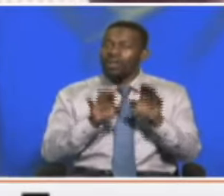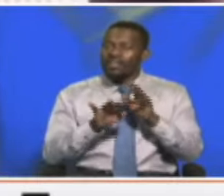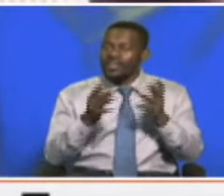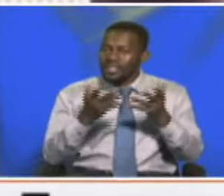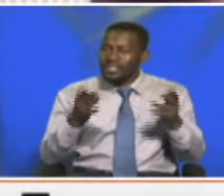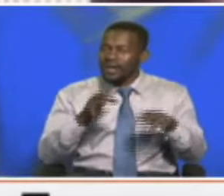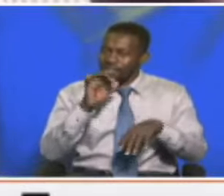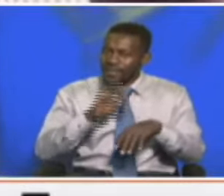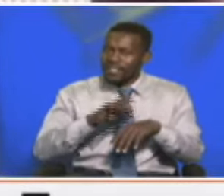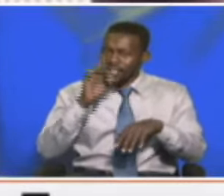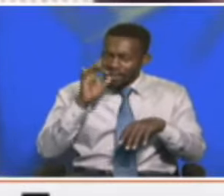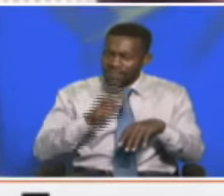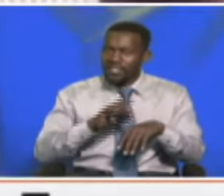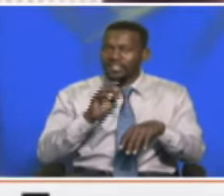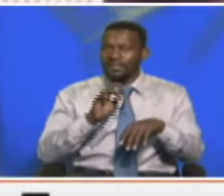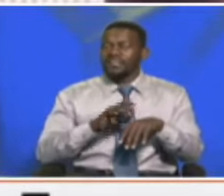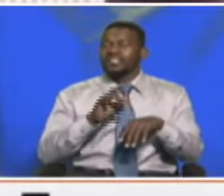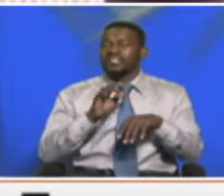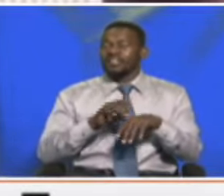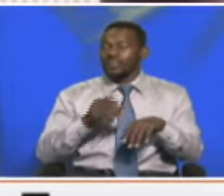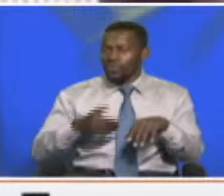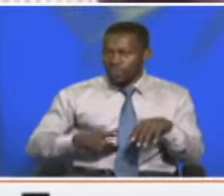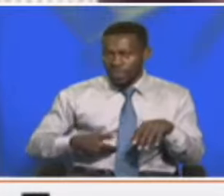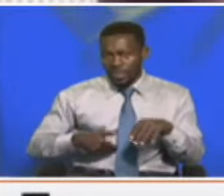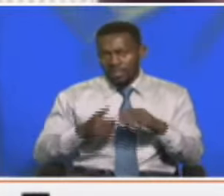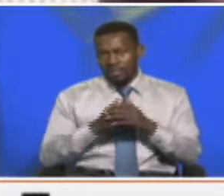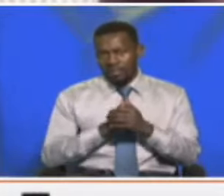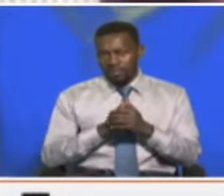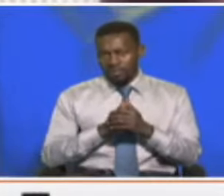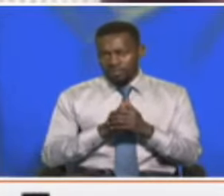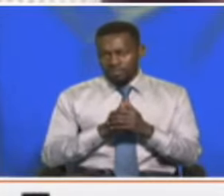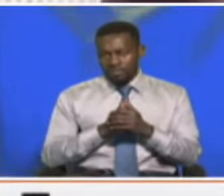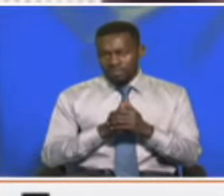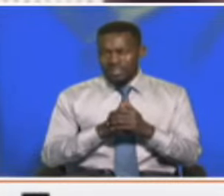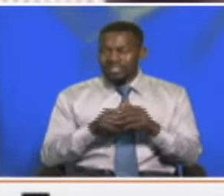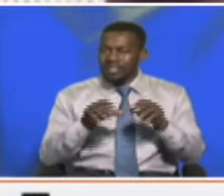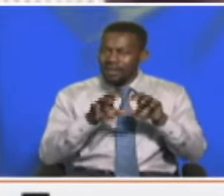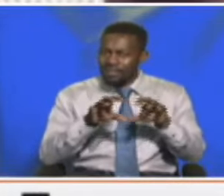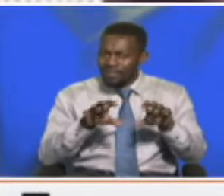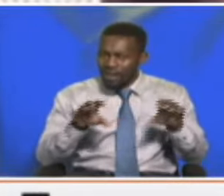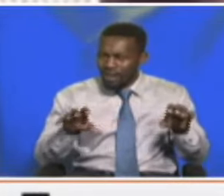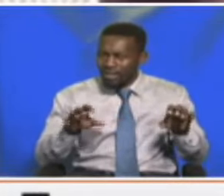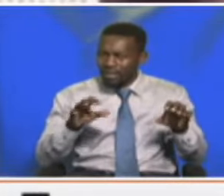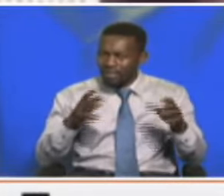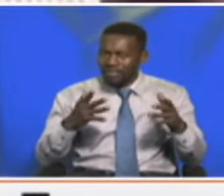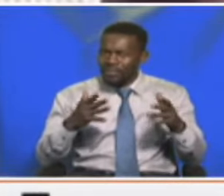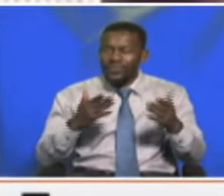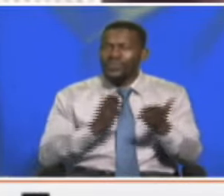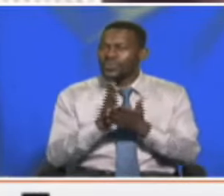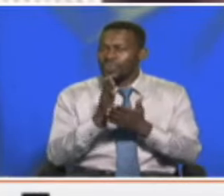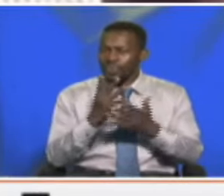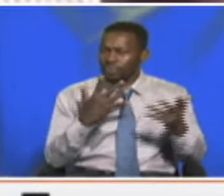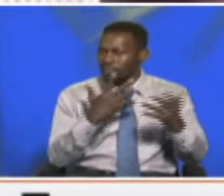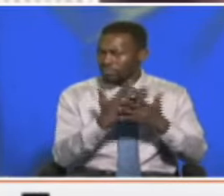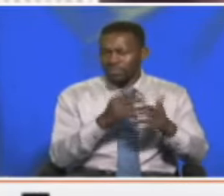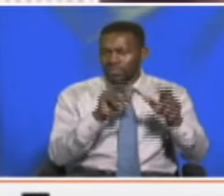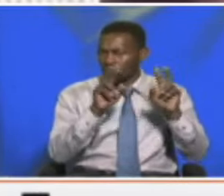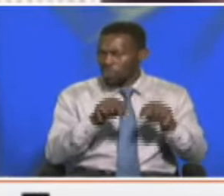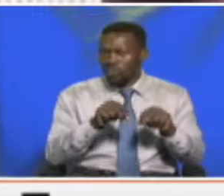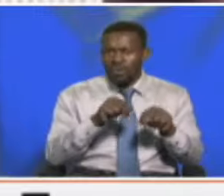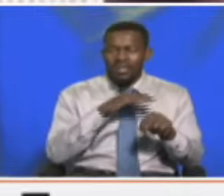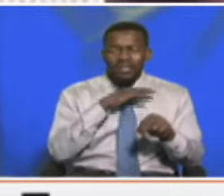person. Let no one be victimized. Let no one suffer abduction. Let no one be killed. Let